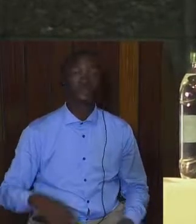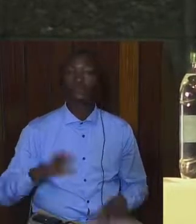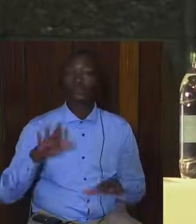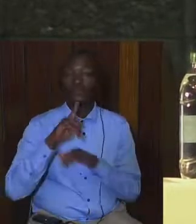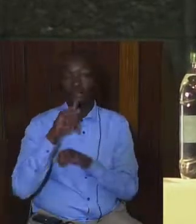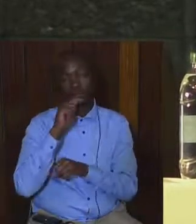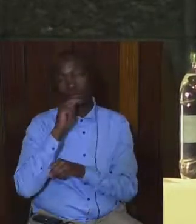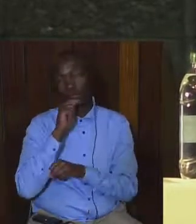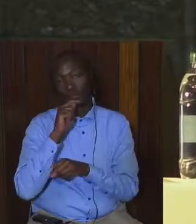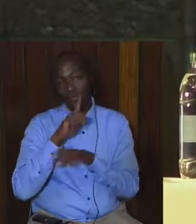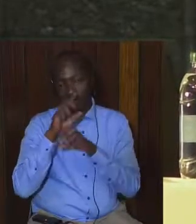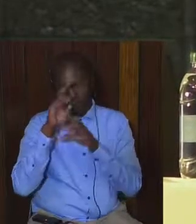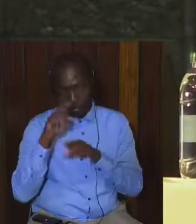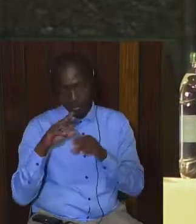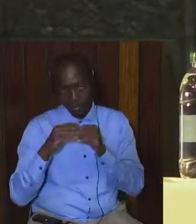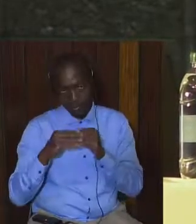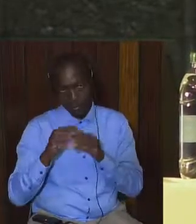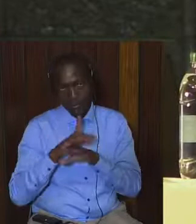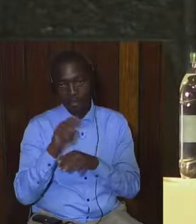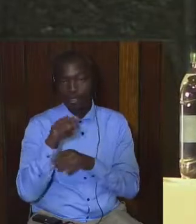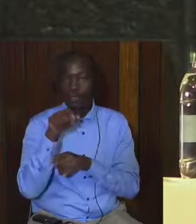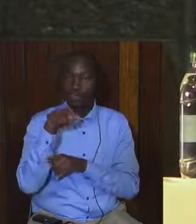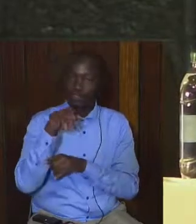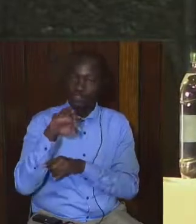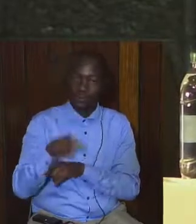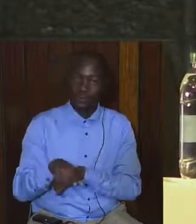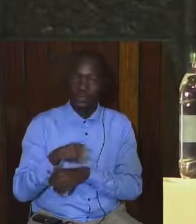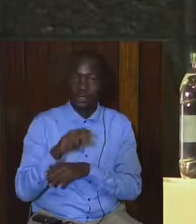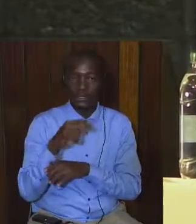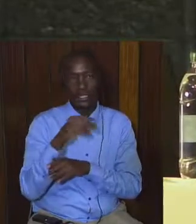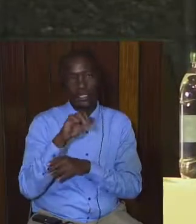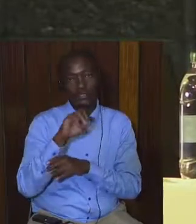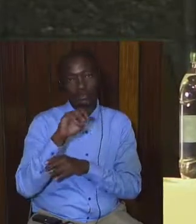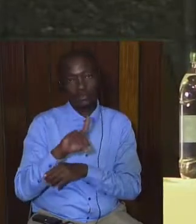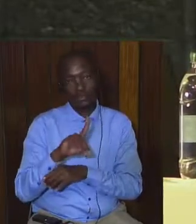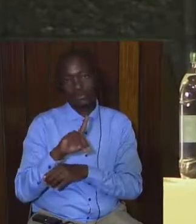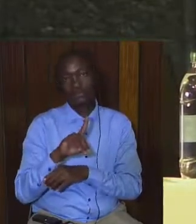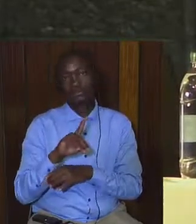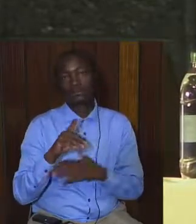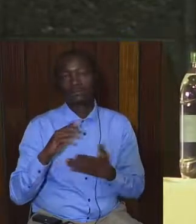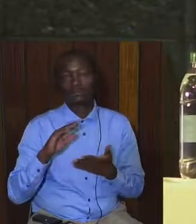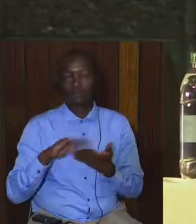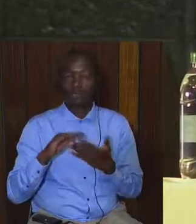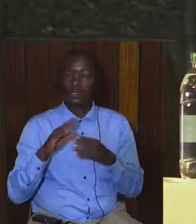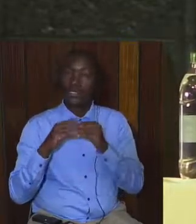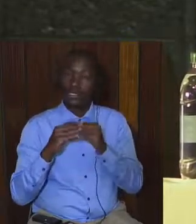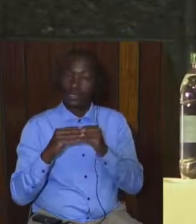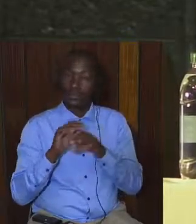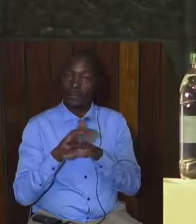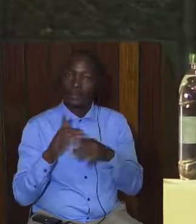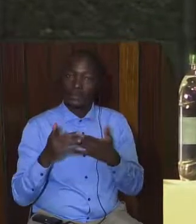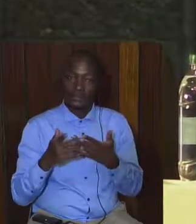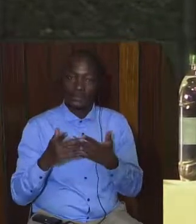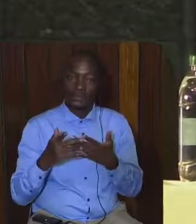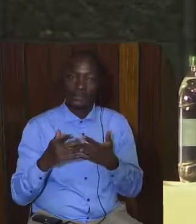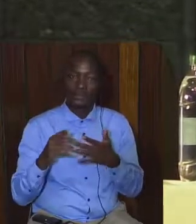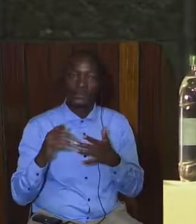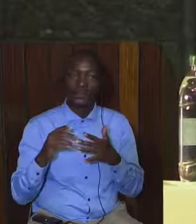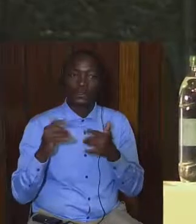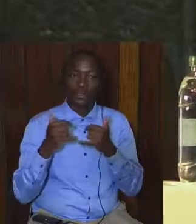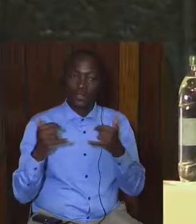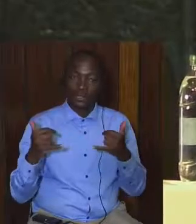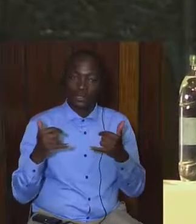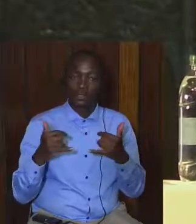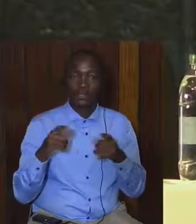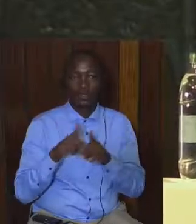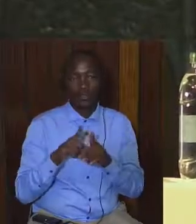Good morning, honorable members, honorable chairperson, HOD, and the members on the line,